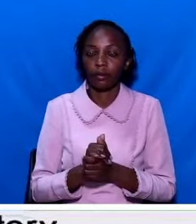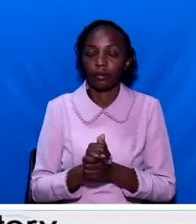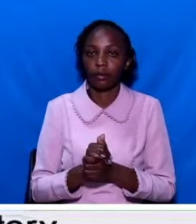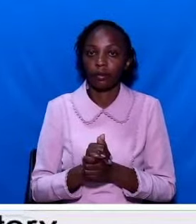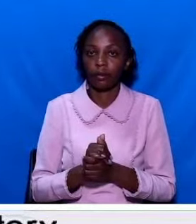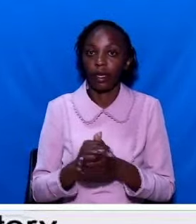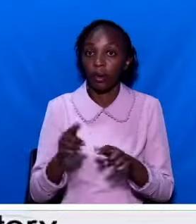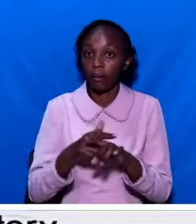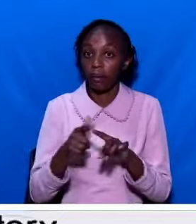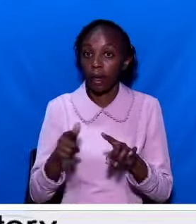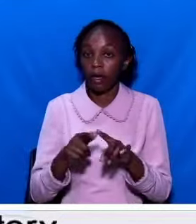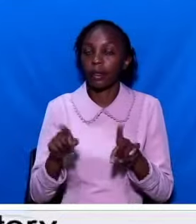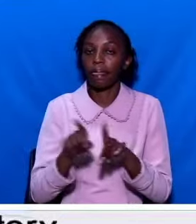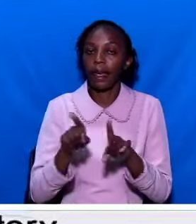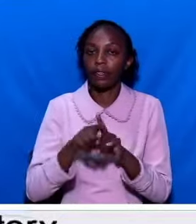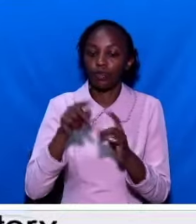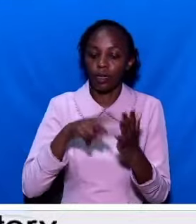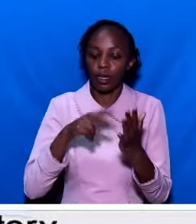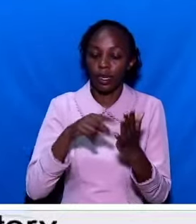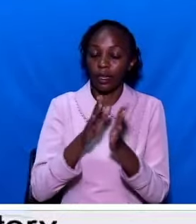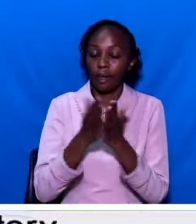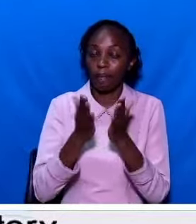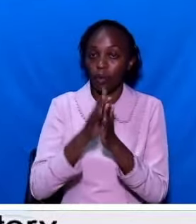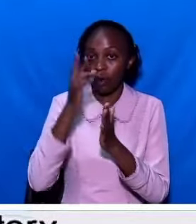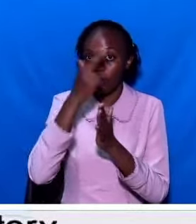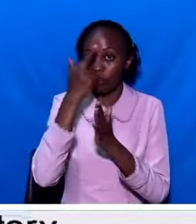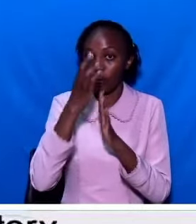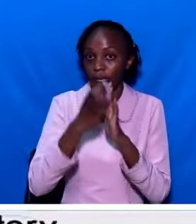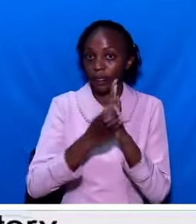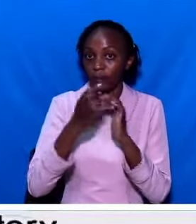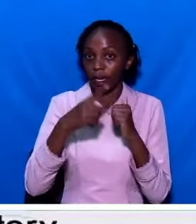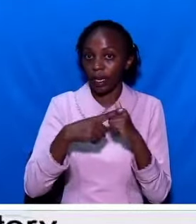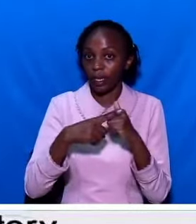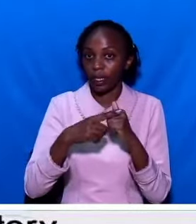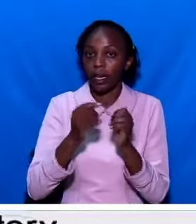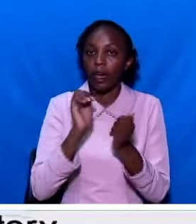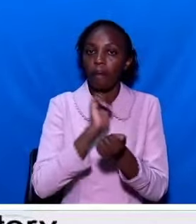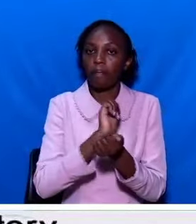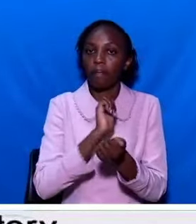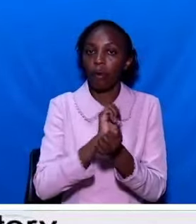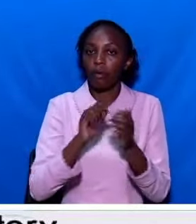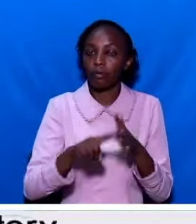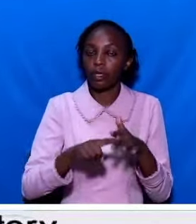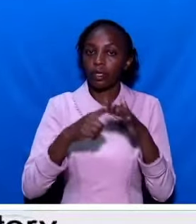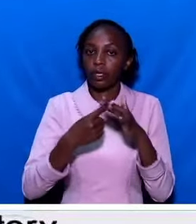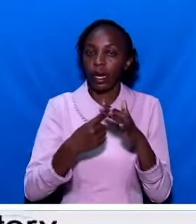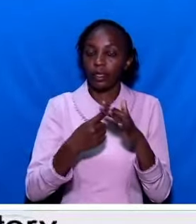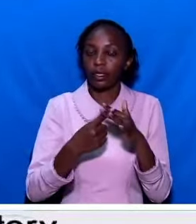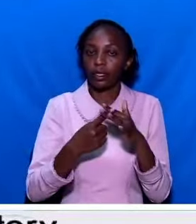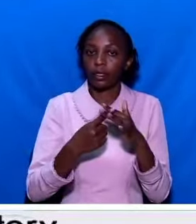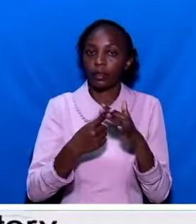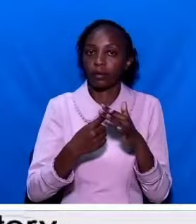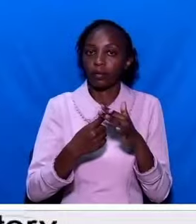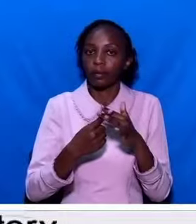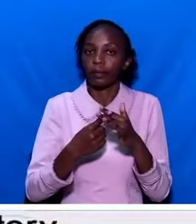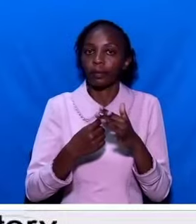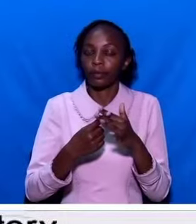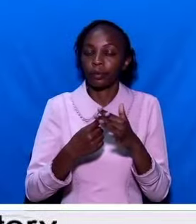But as you explore the book of Romans chapter 8, Paul begins to actually release some